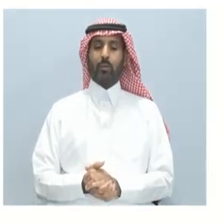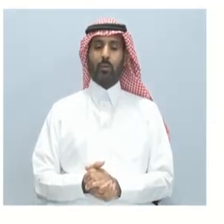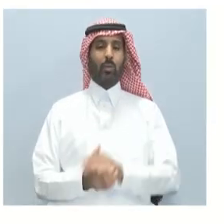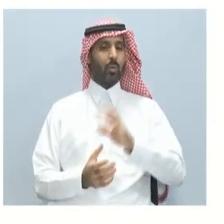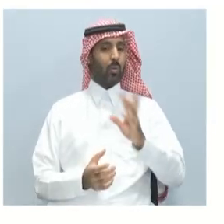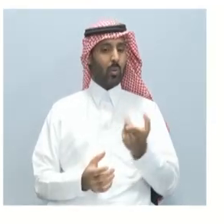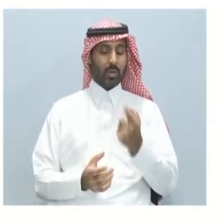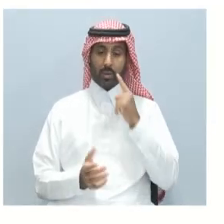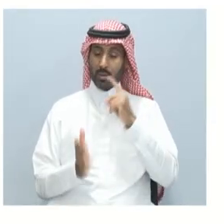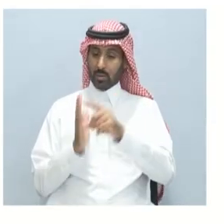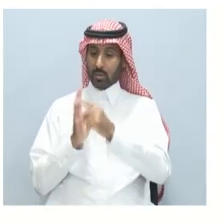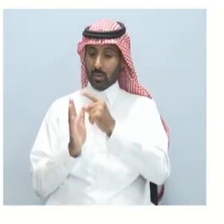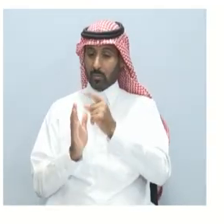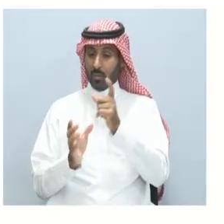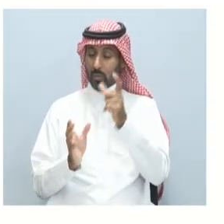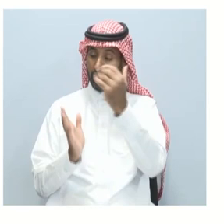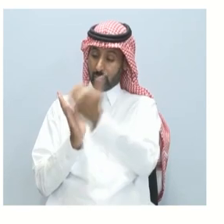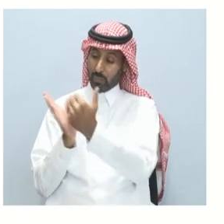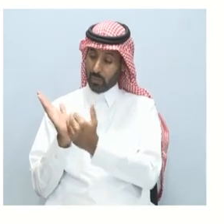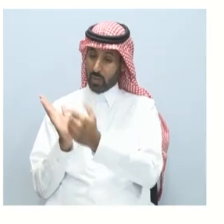what is the topic of each paragraph.